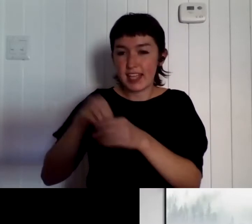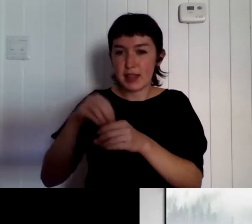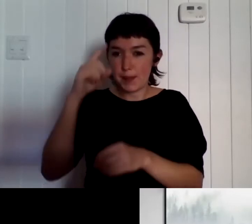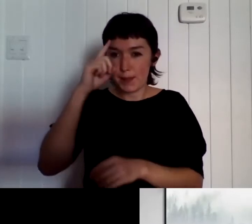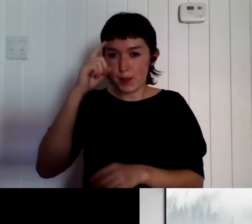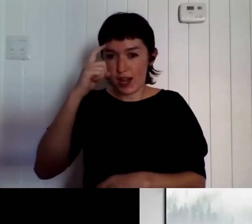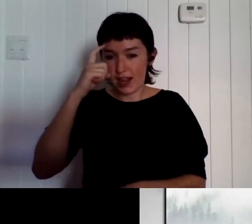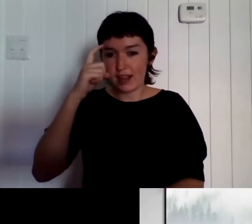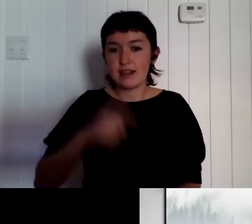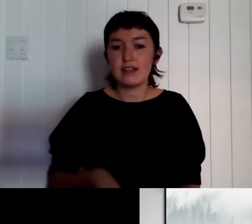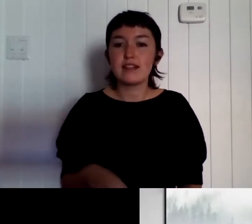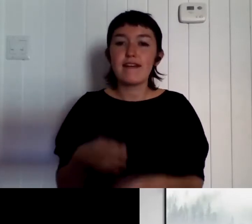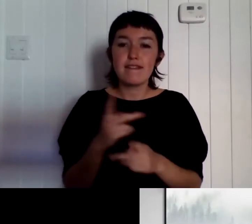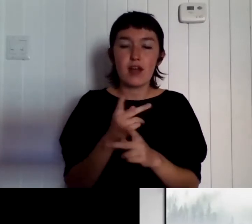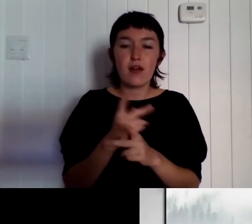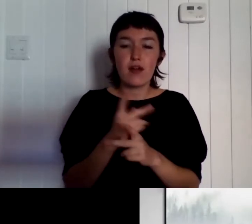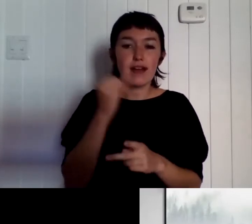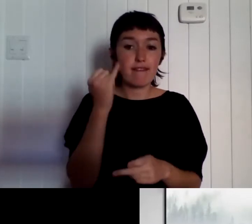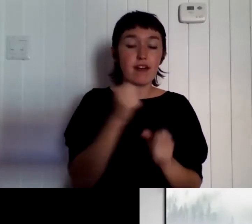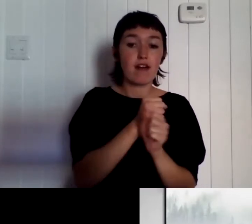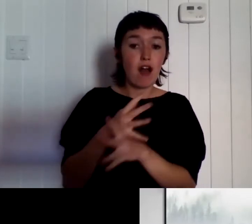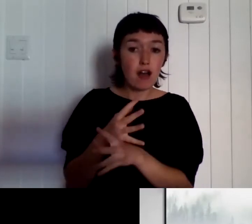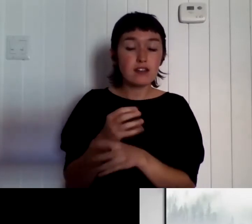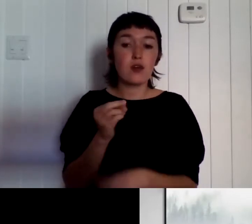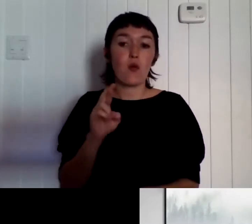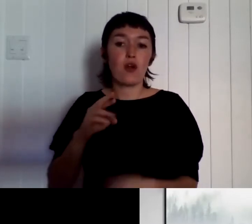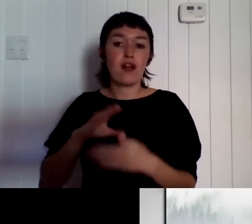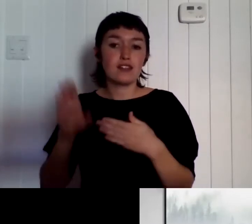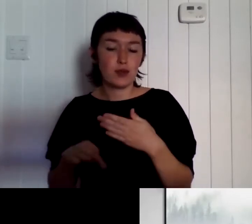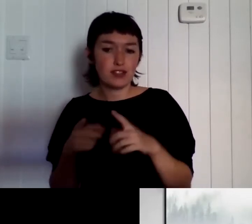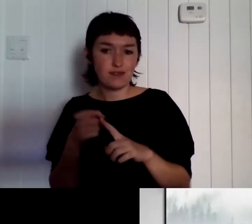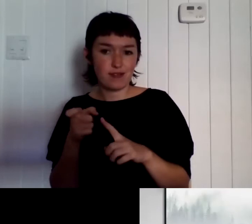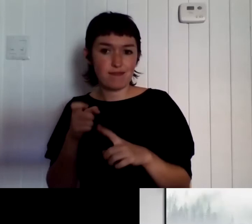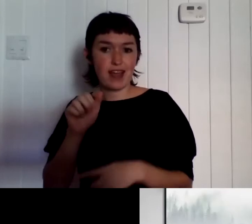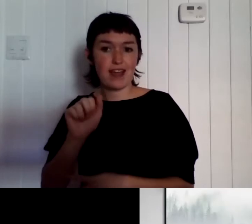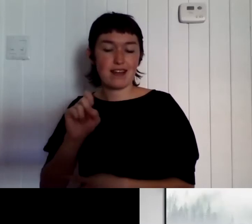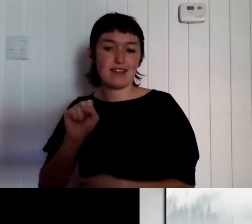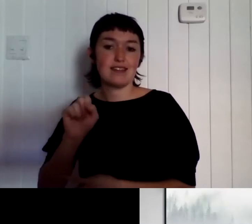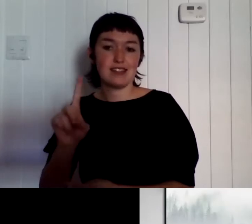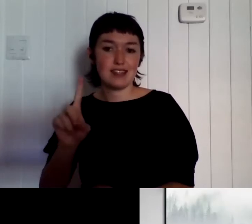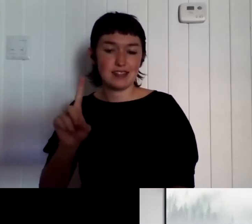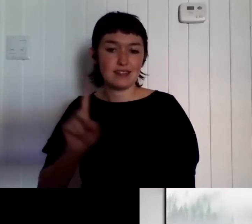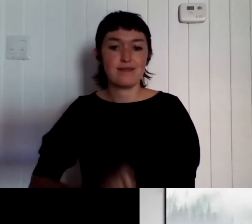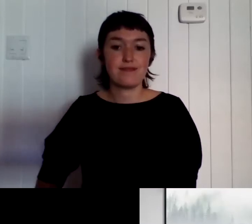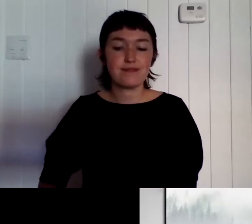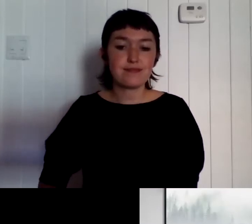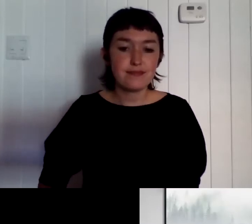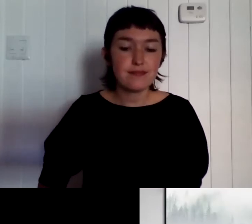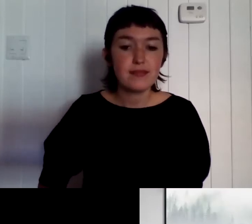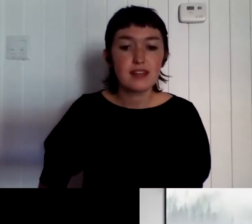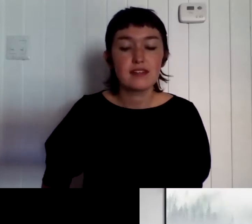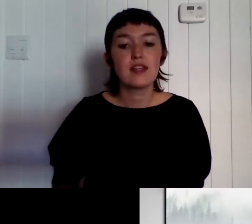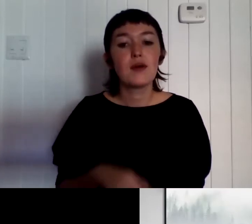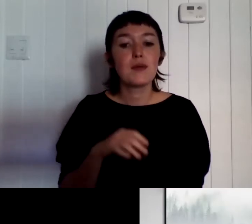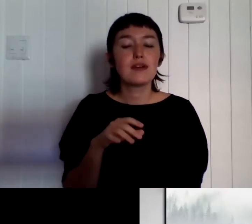causes or consequences of having ASD. And as it turns out, looking at these images of the type that I showed you,